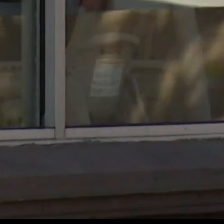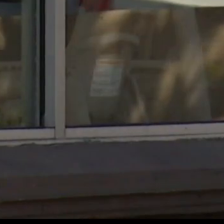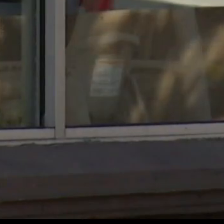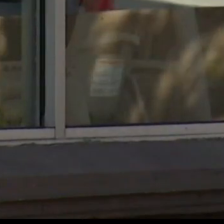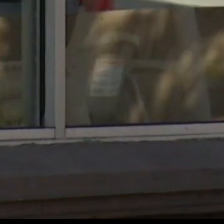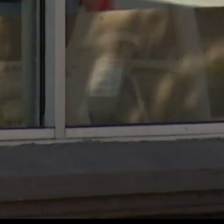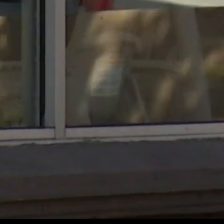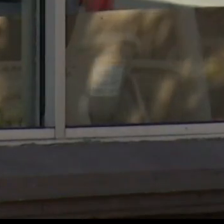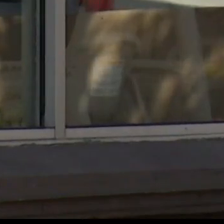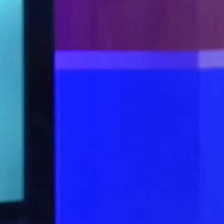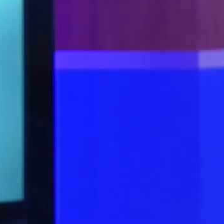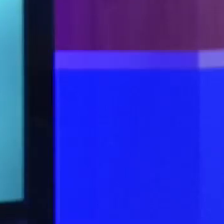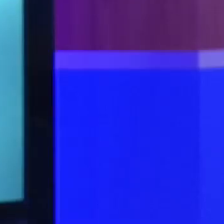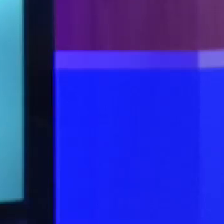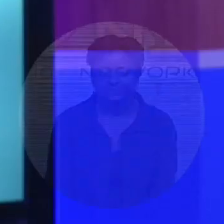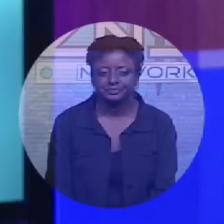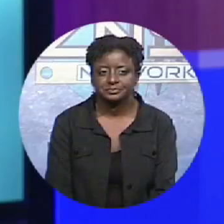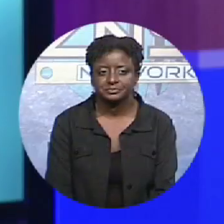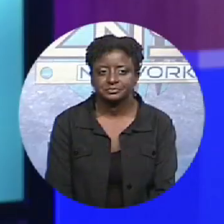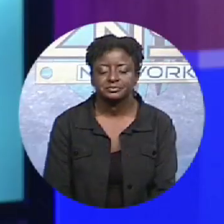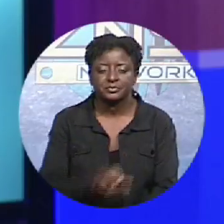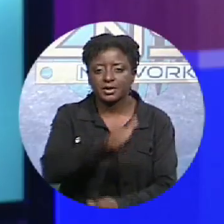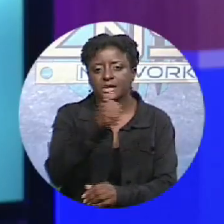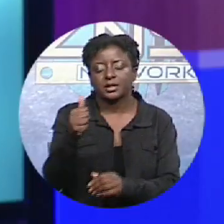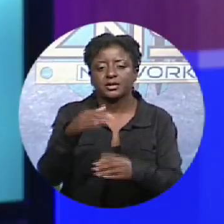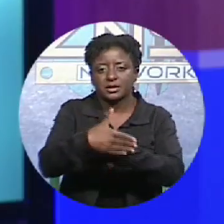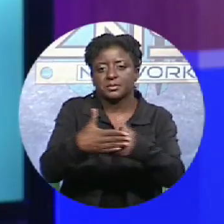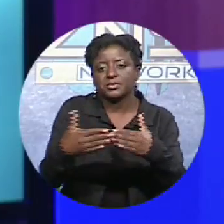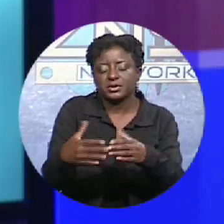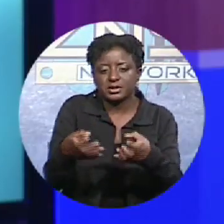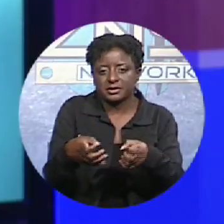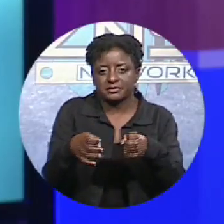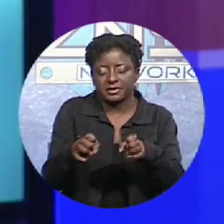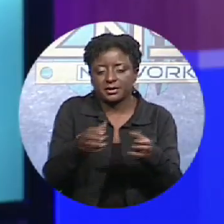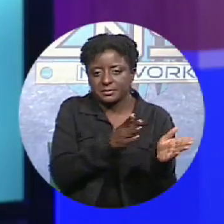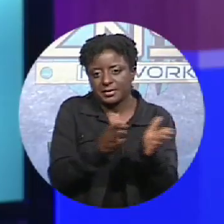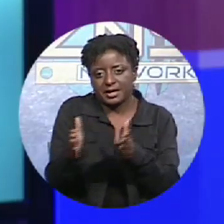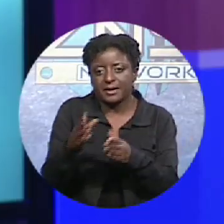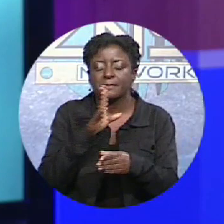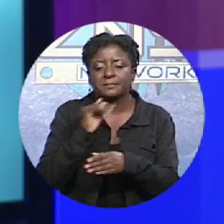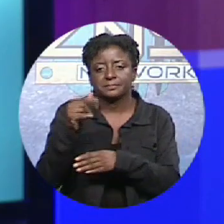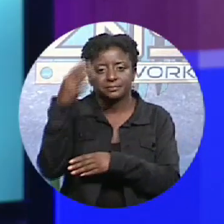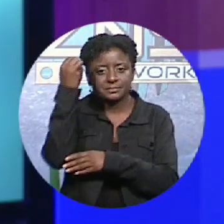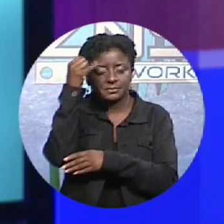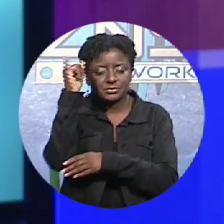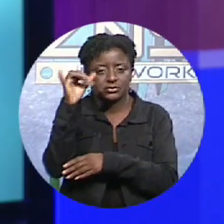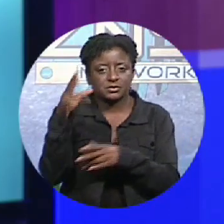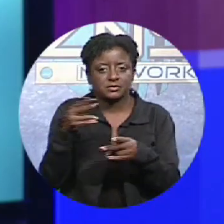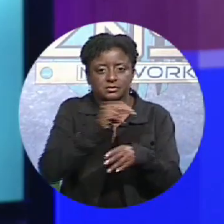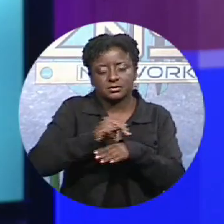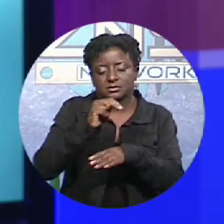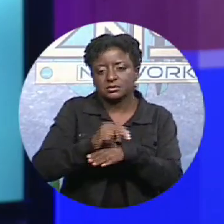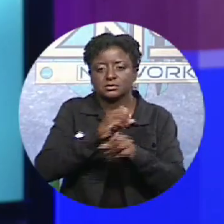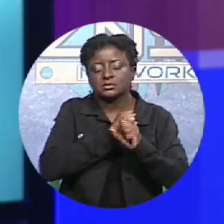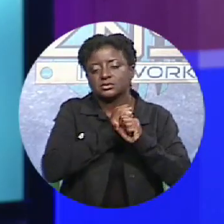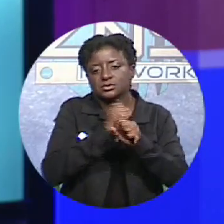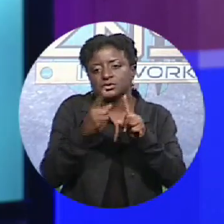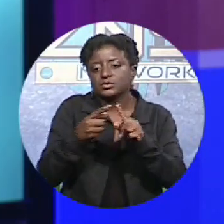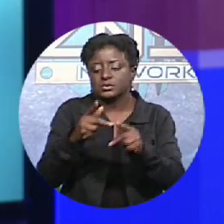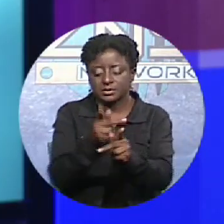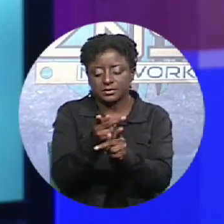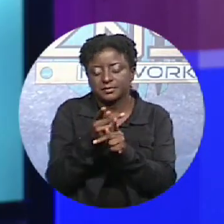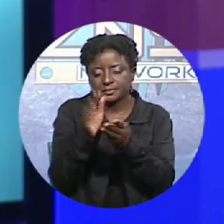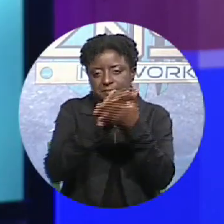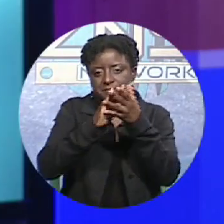New Providence. Another community event is being planned by the Ministry of National Security as a means of keeping peace